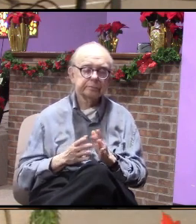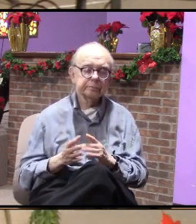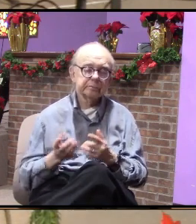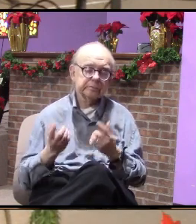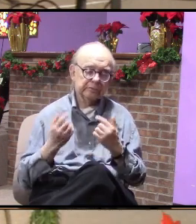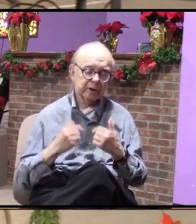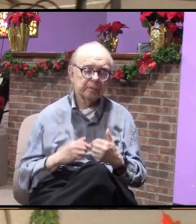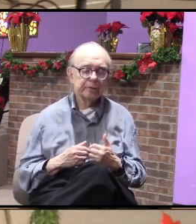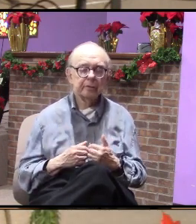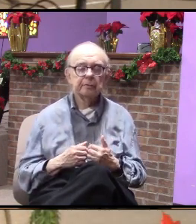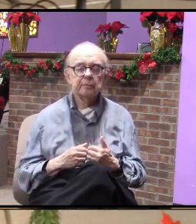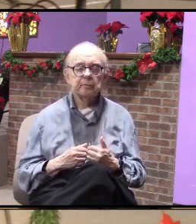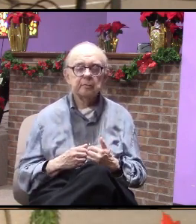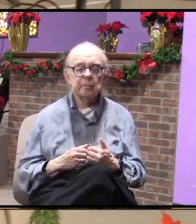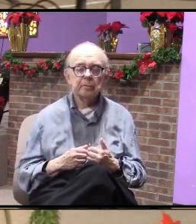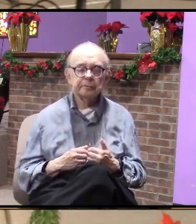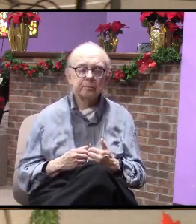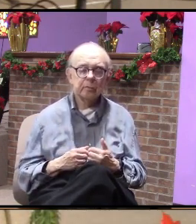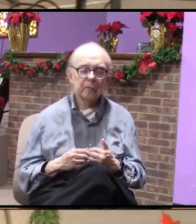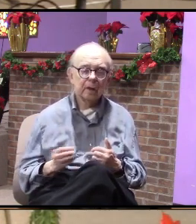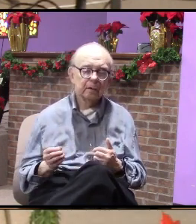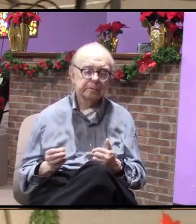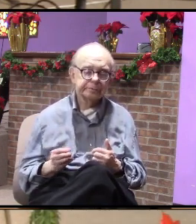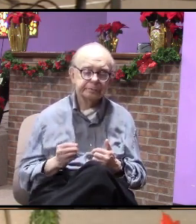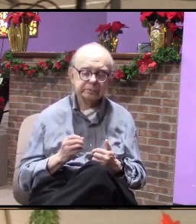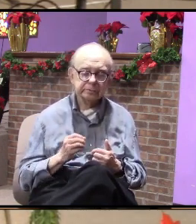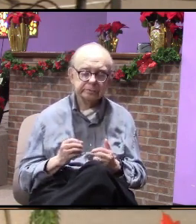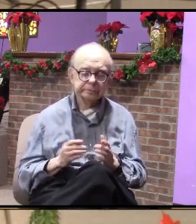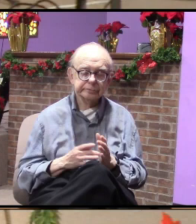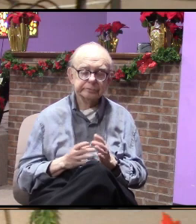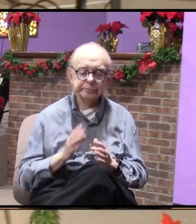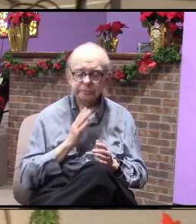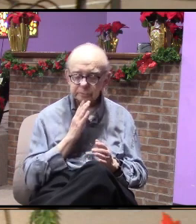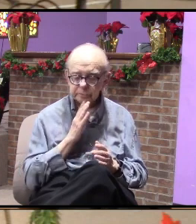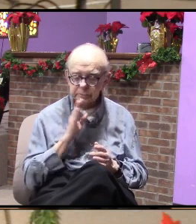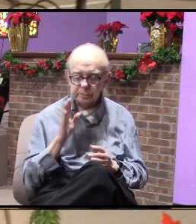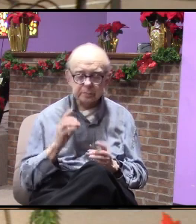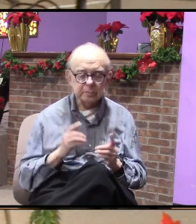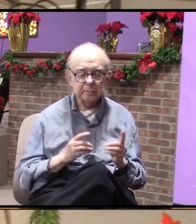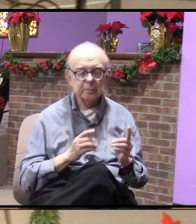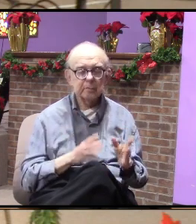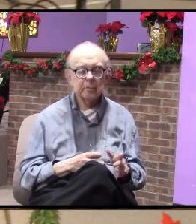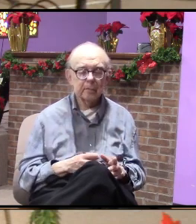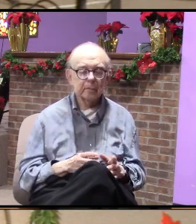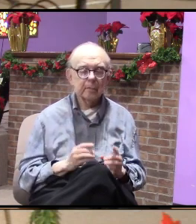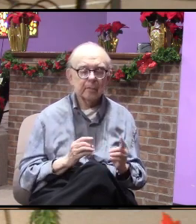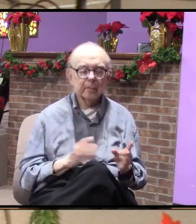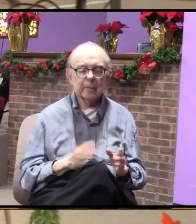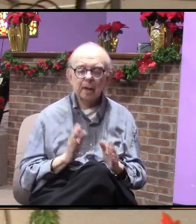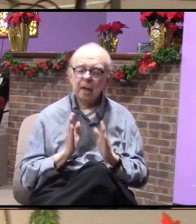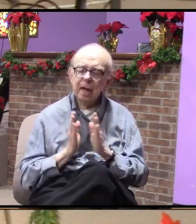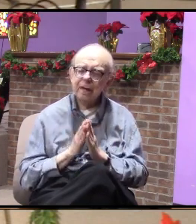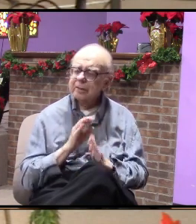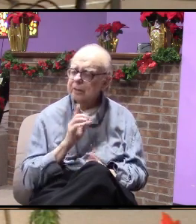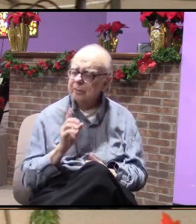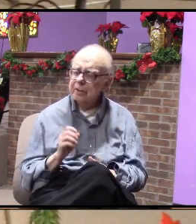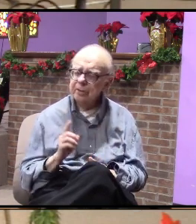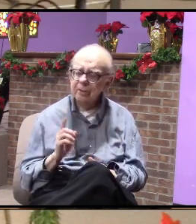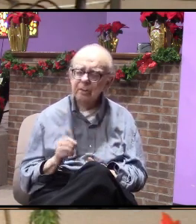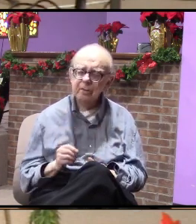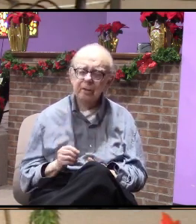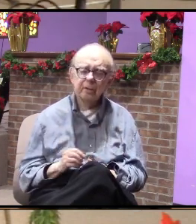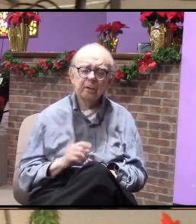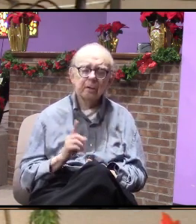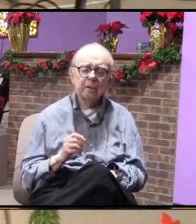along, and He's talking to His disciples, And his disciples are asking questions. And